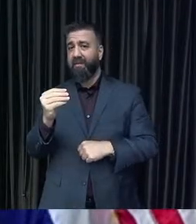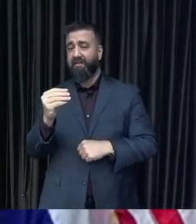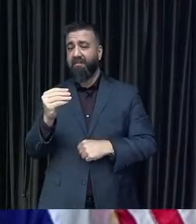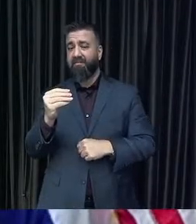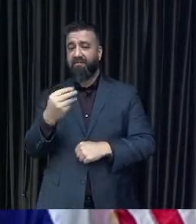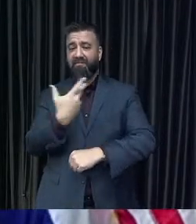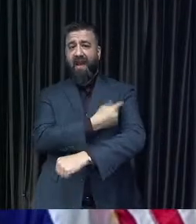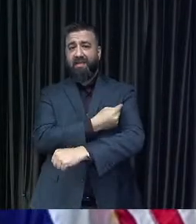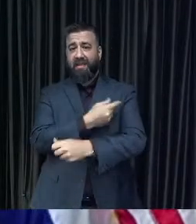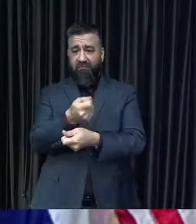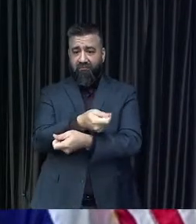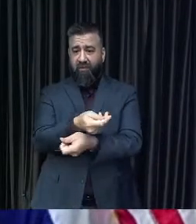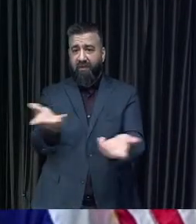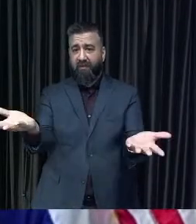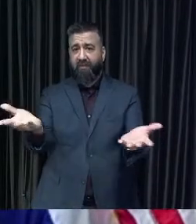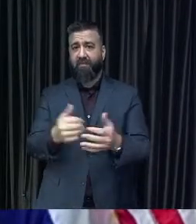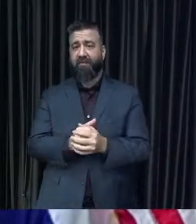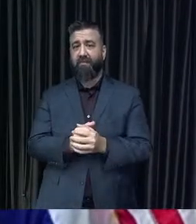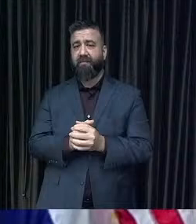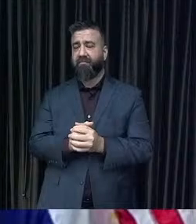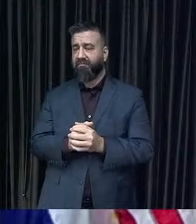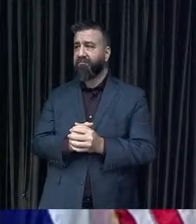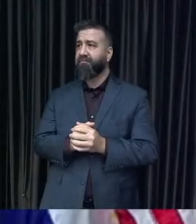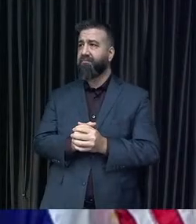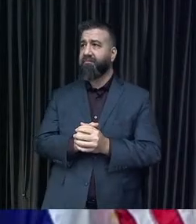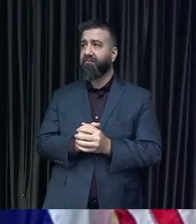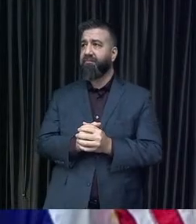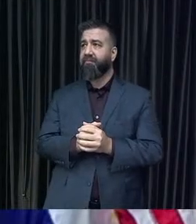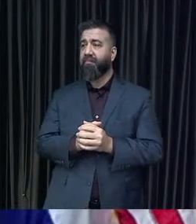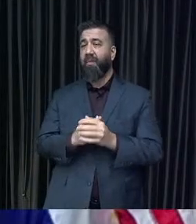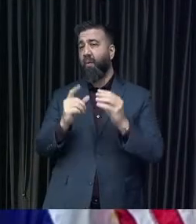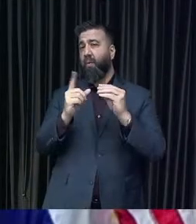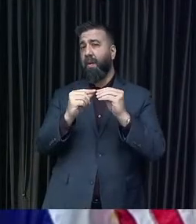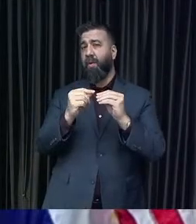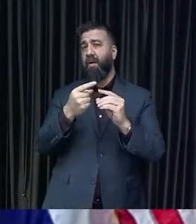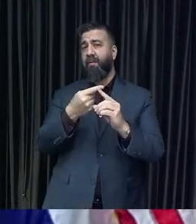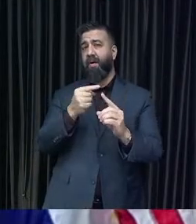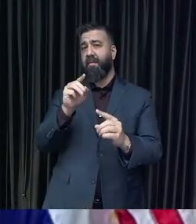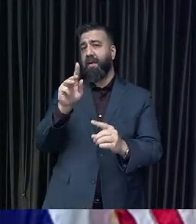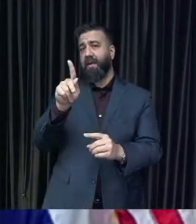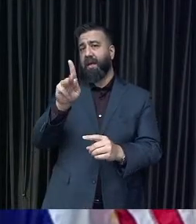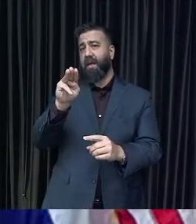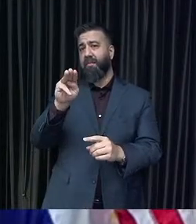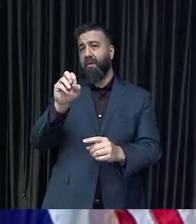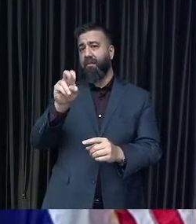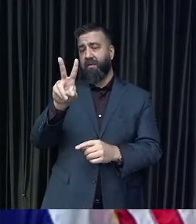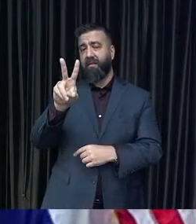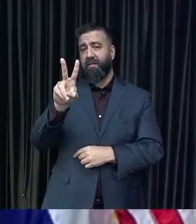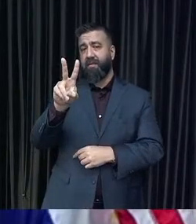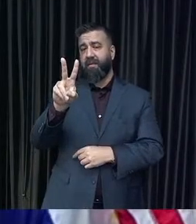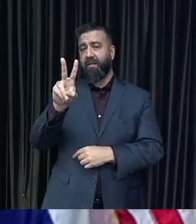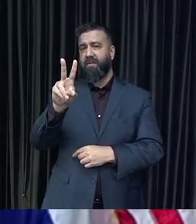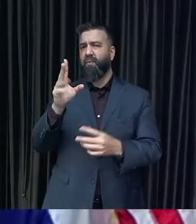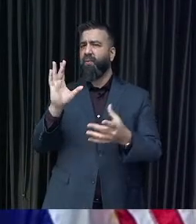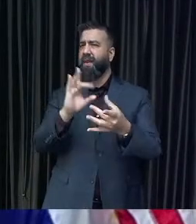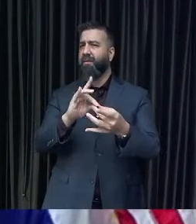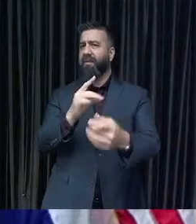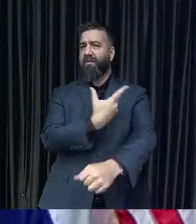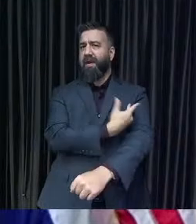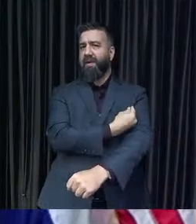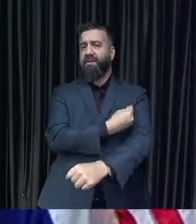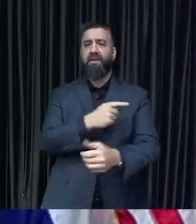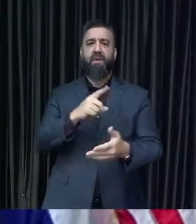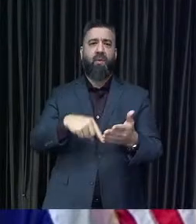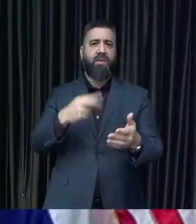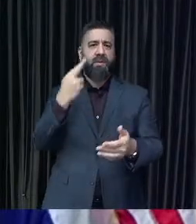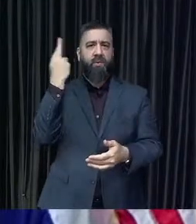administration. Yeah, one more. This one's from KMOV. It does have to do with vaccines. What is the reason for the slowdown